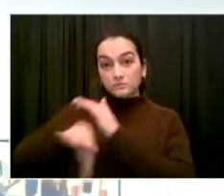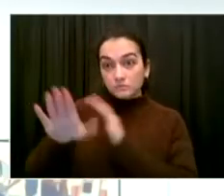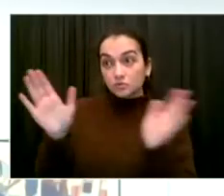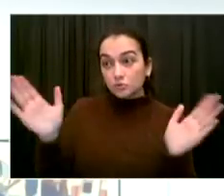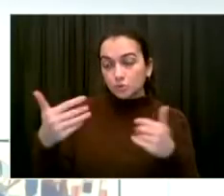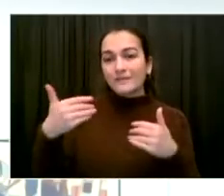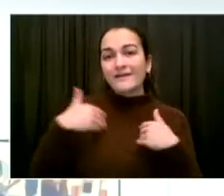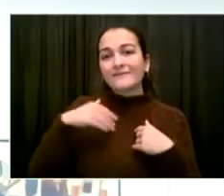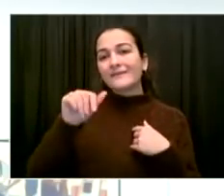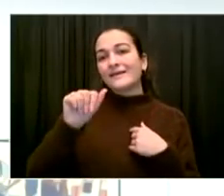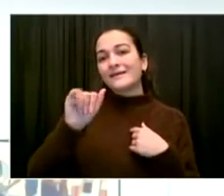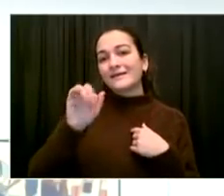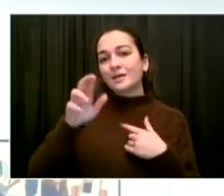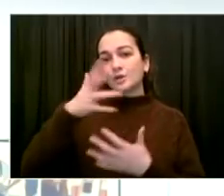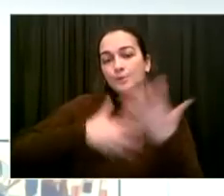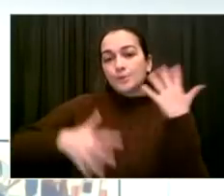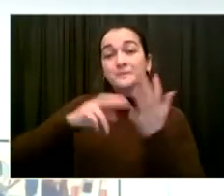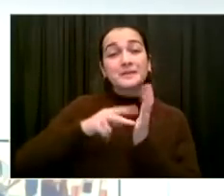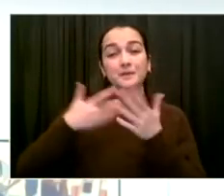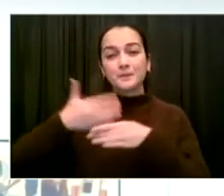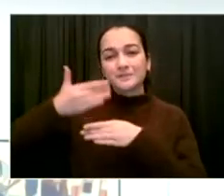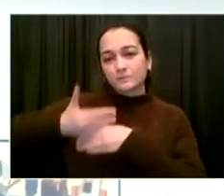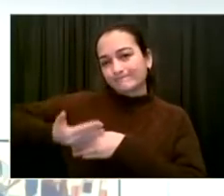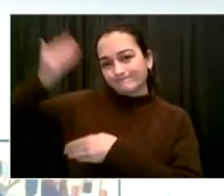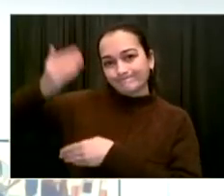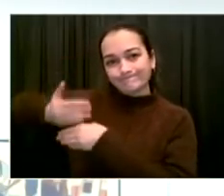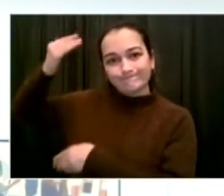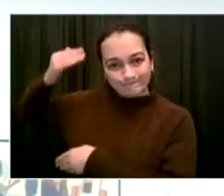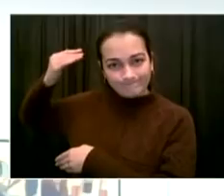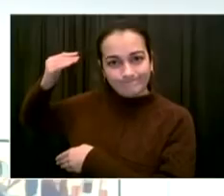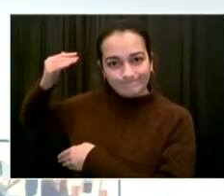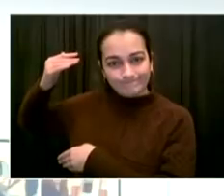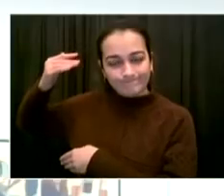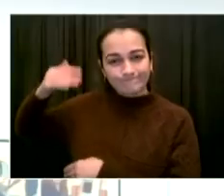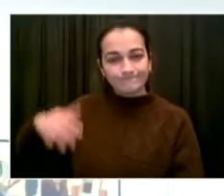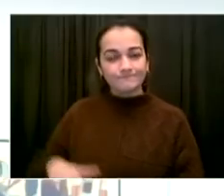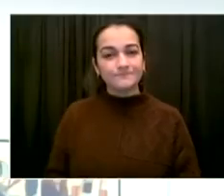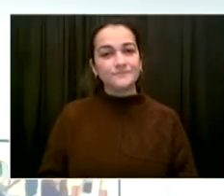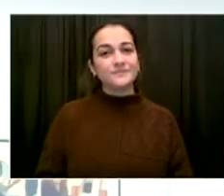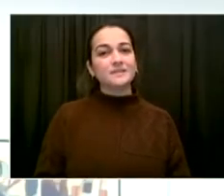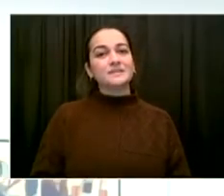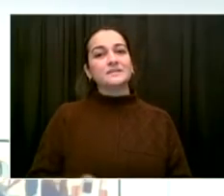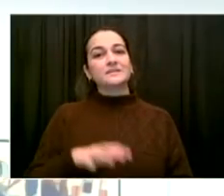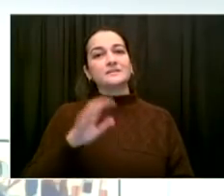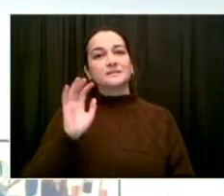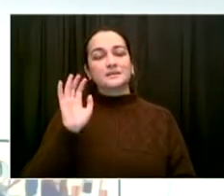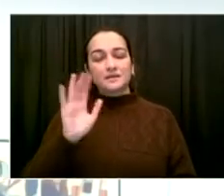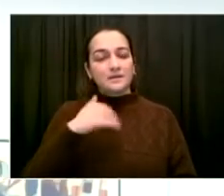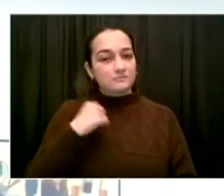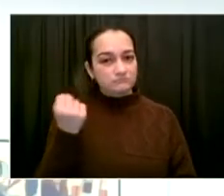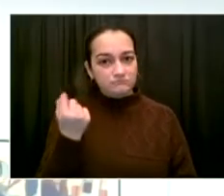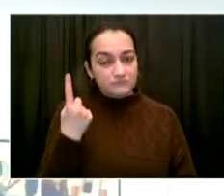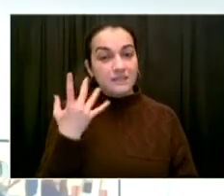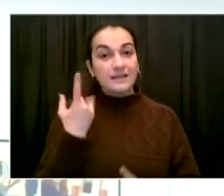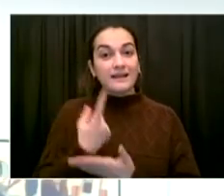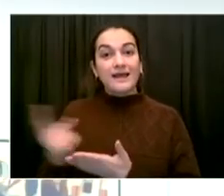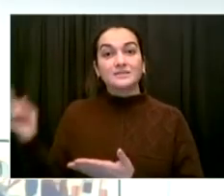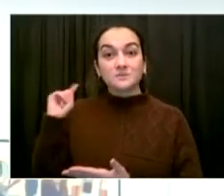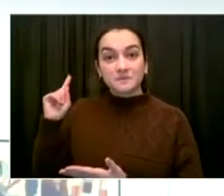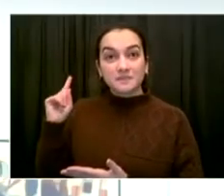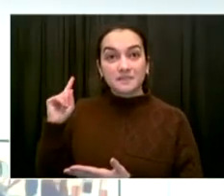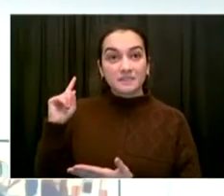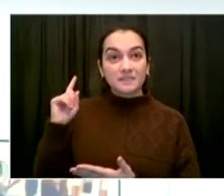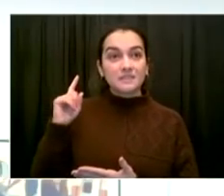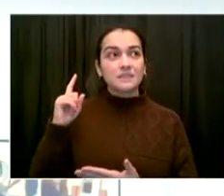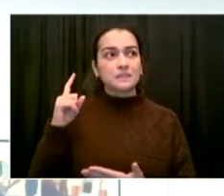the overall level of risk has changed in a matter of the last few days. With all of that said, look,